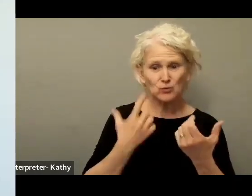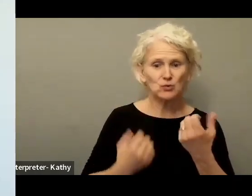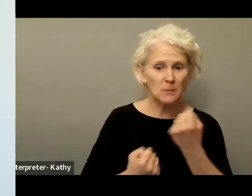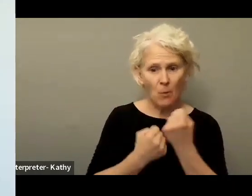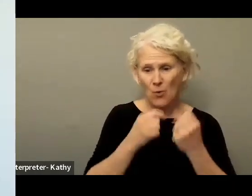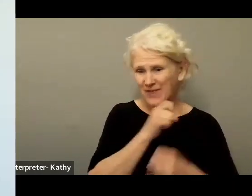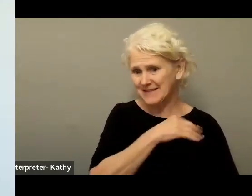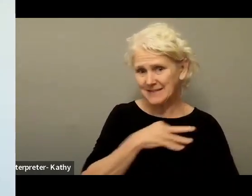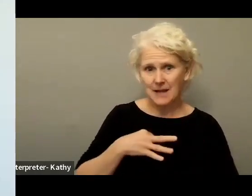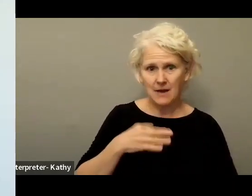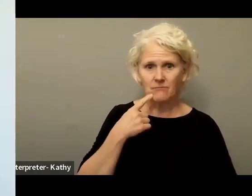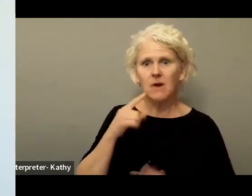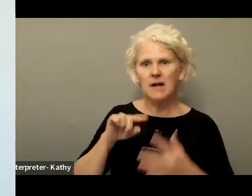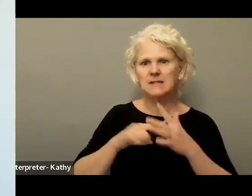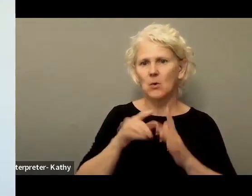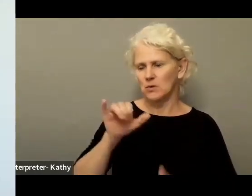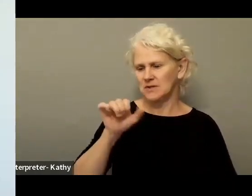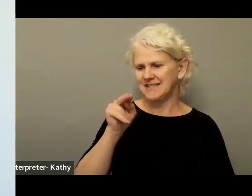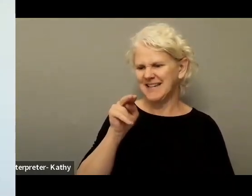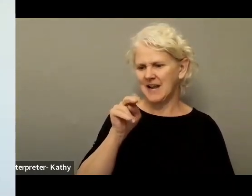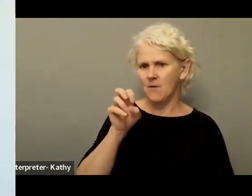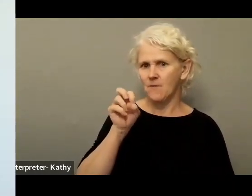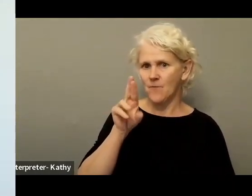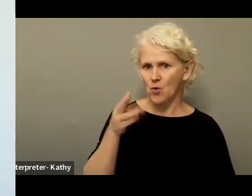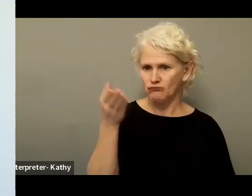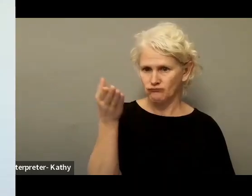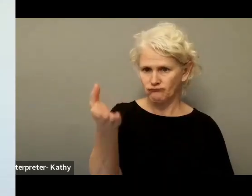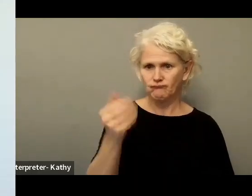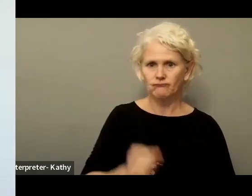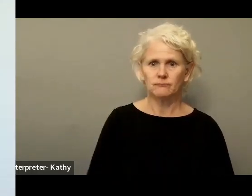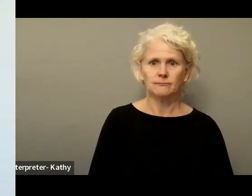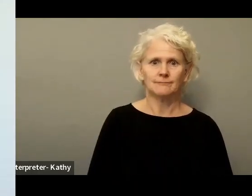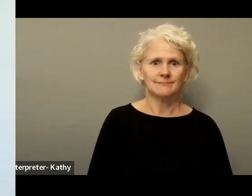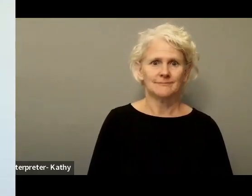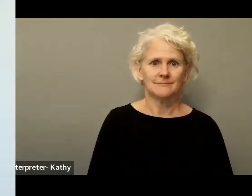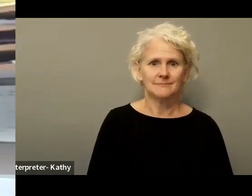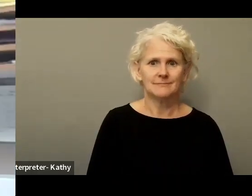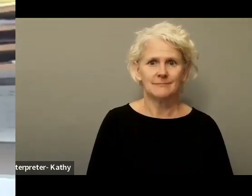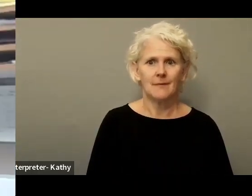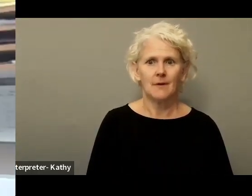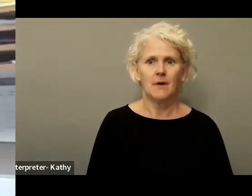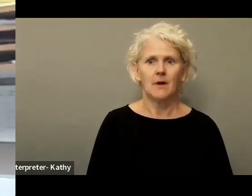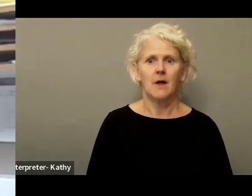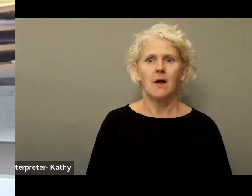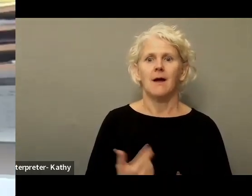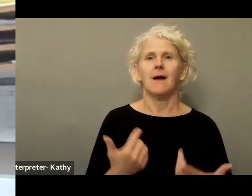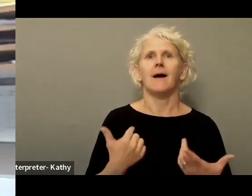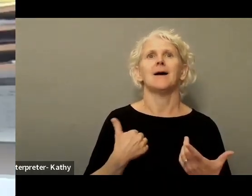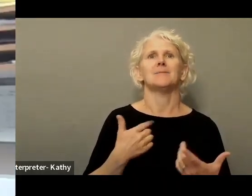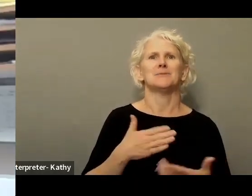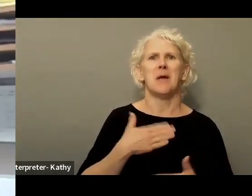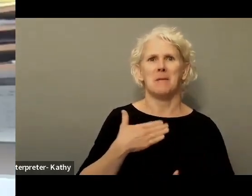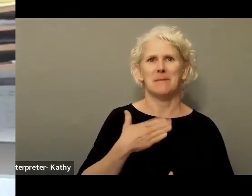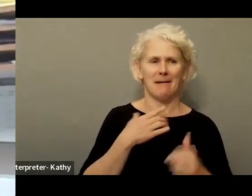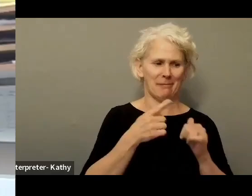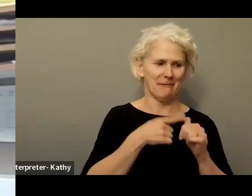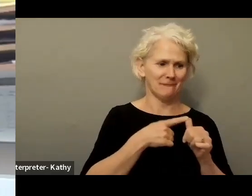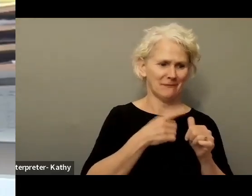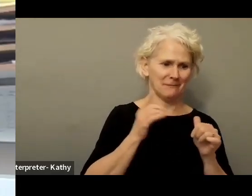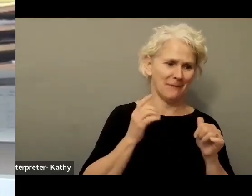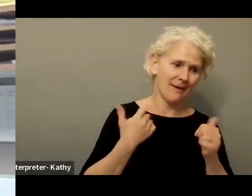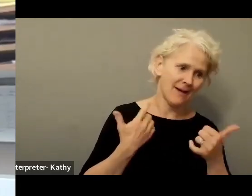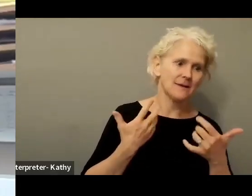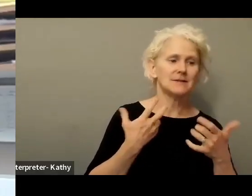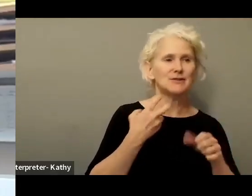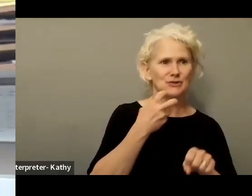you move forward? And again, we'll begin with Jennifer. I'm so glad I'm the guinea pig. No, I'm just kidding. You know, this